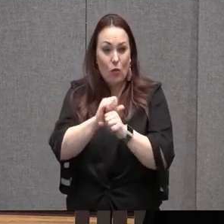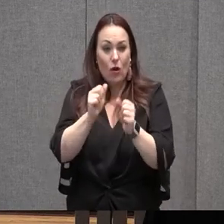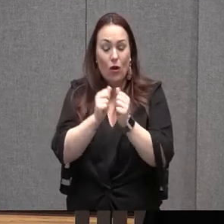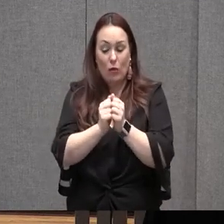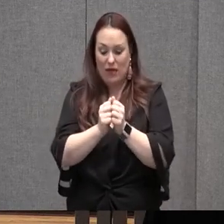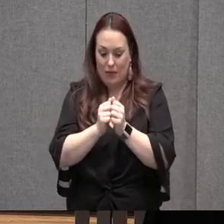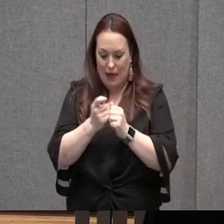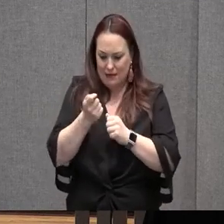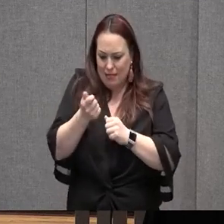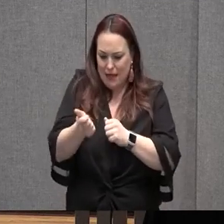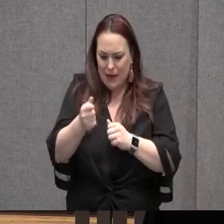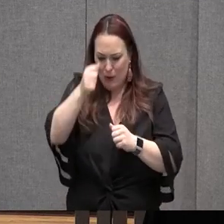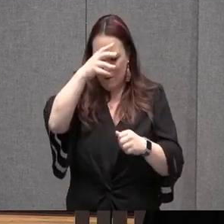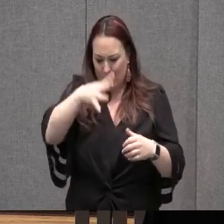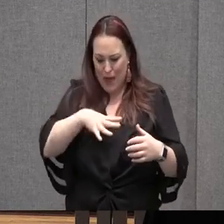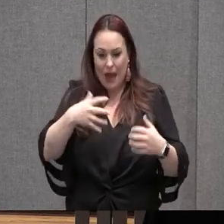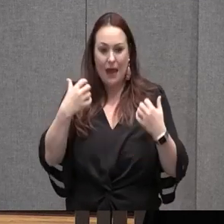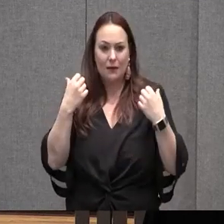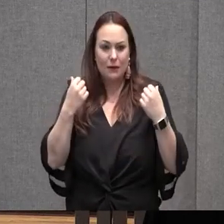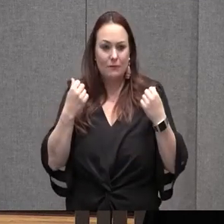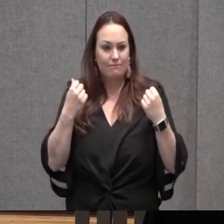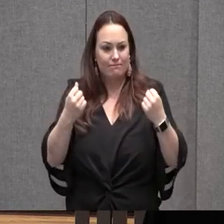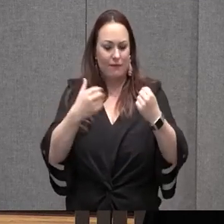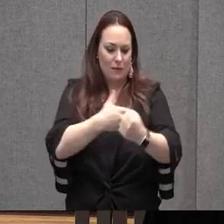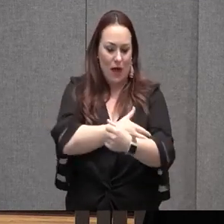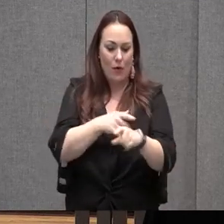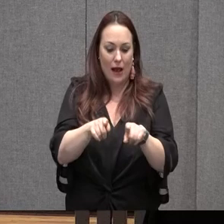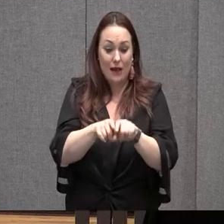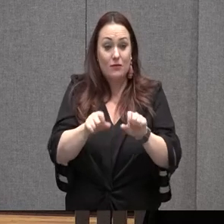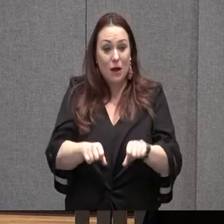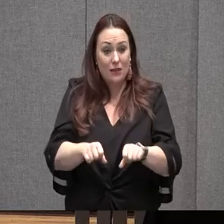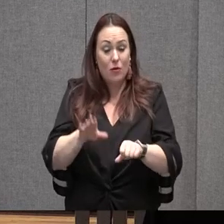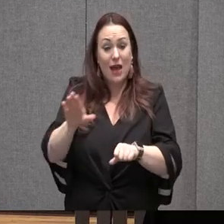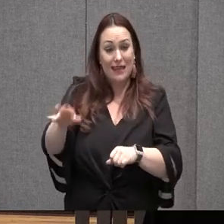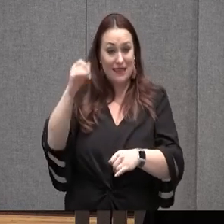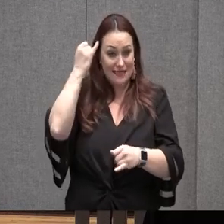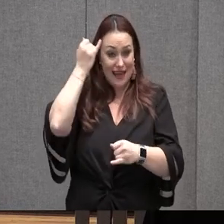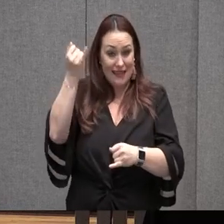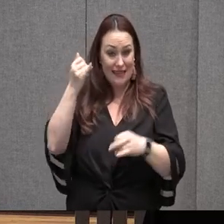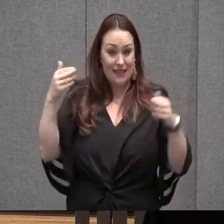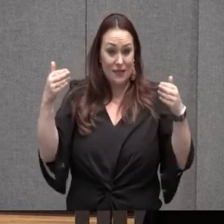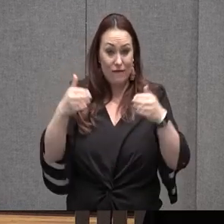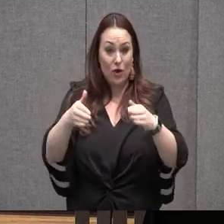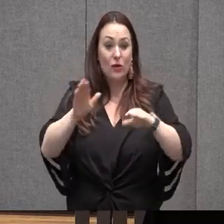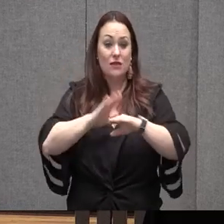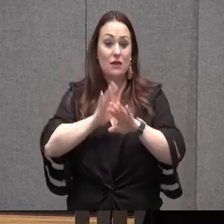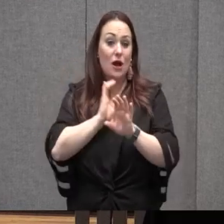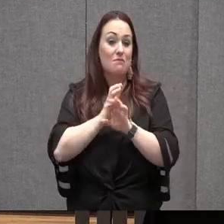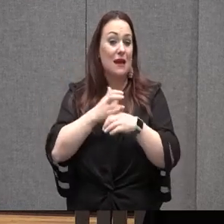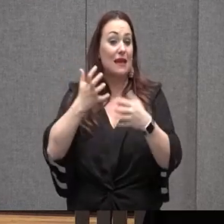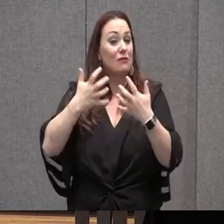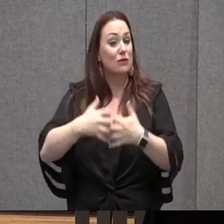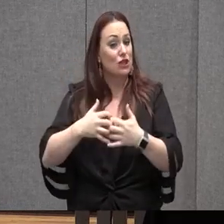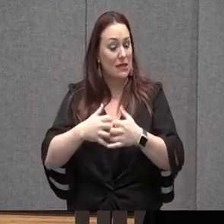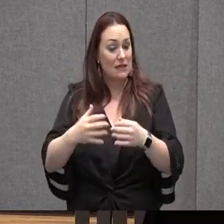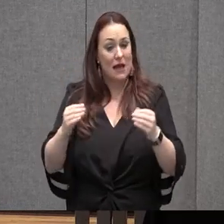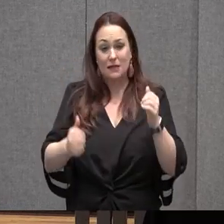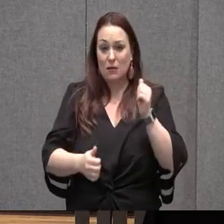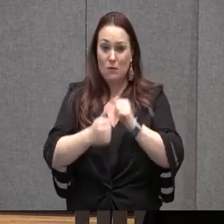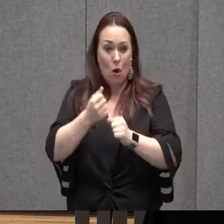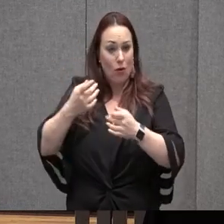as possible. His ideas also focused on making machines as efficient as